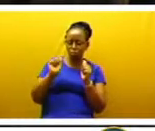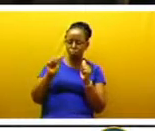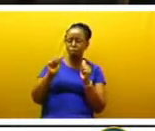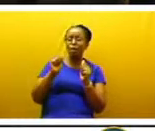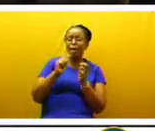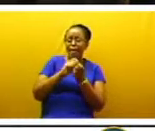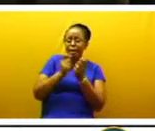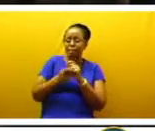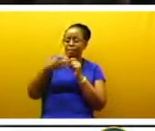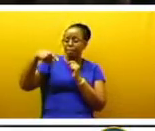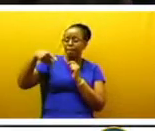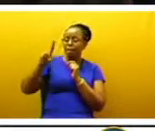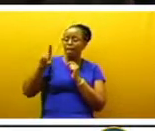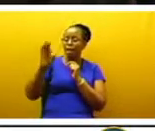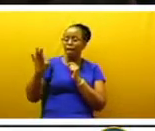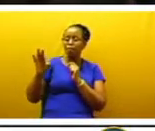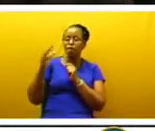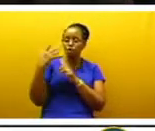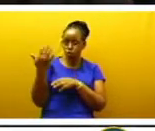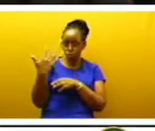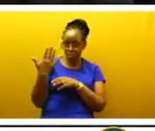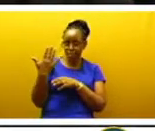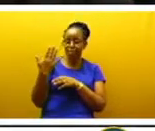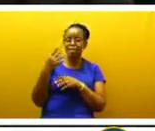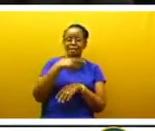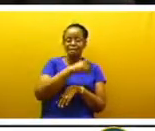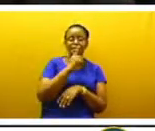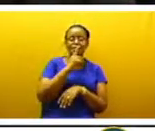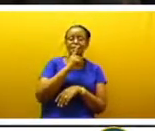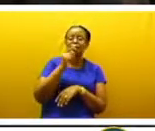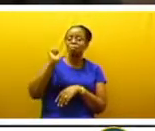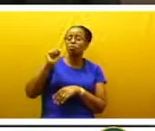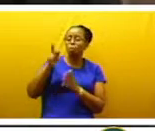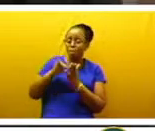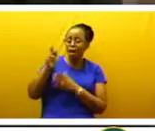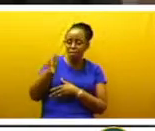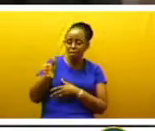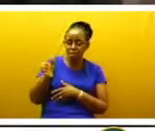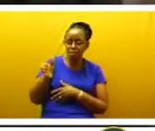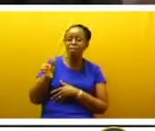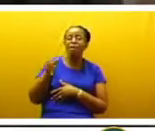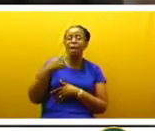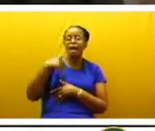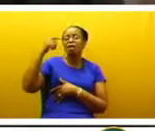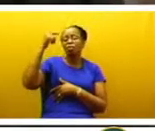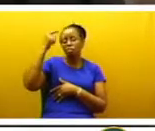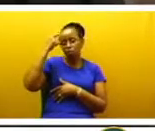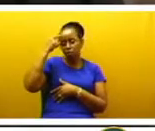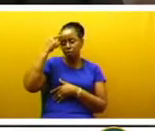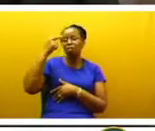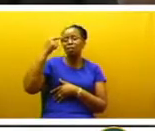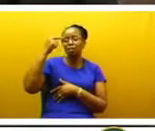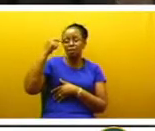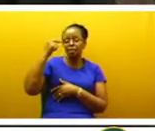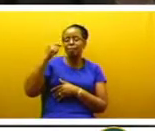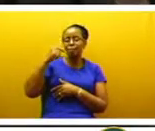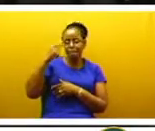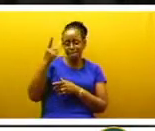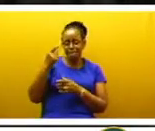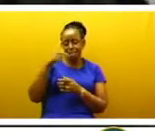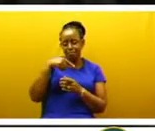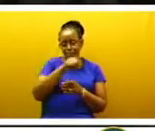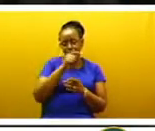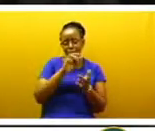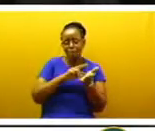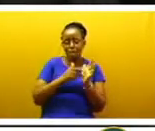document, they would buy it. They would buy it. I suppose he meant the Iebc. I, at that point, did ask whether